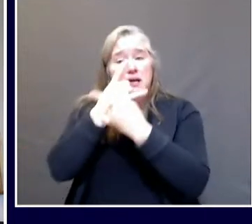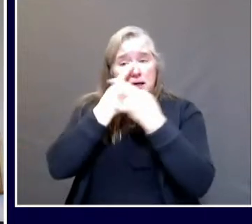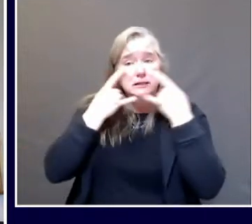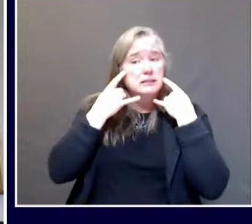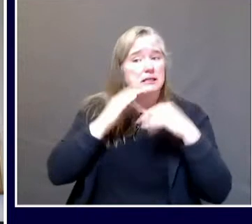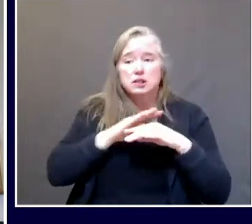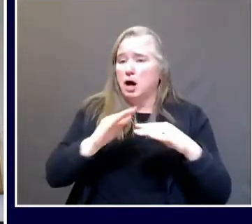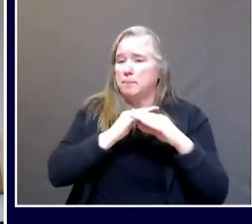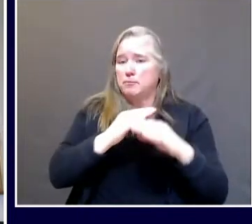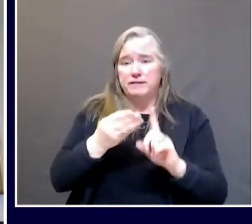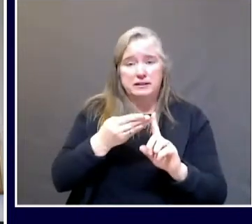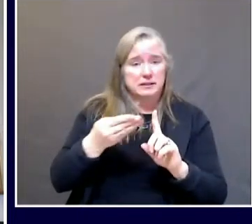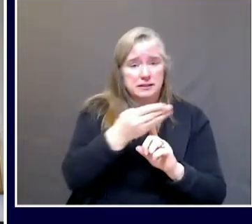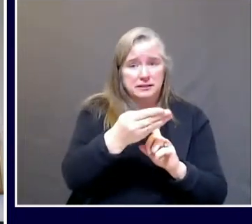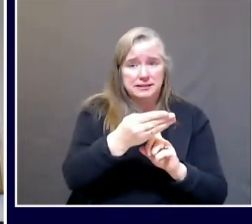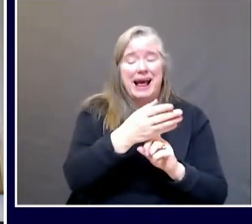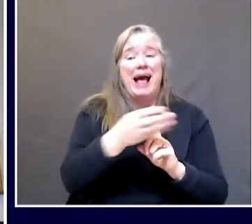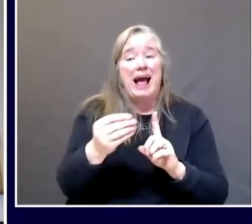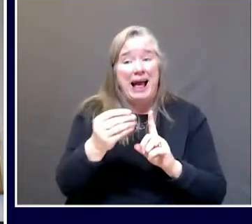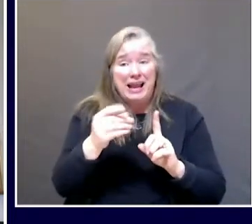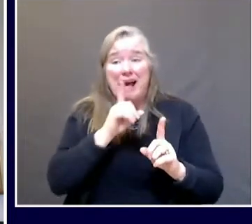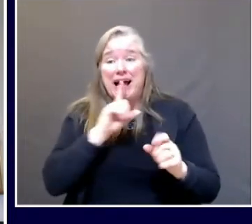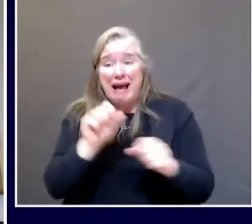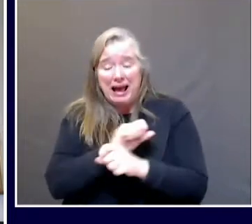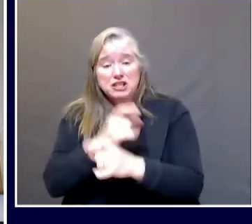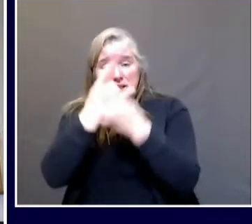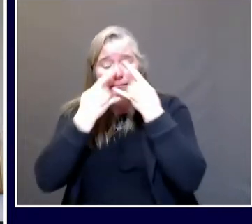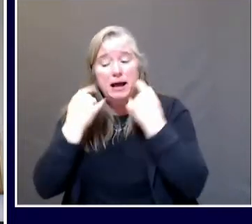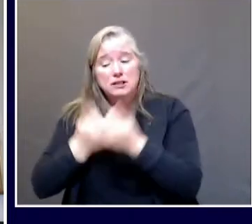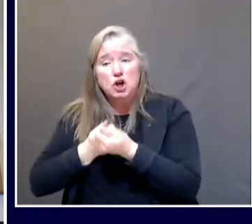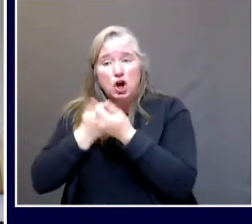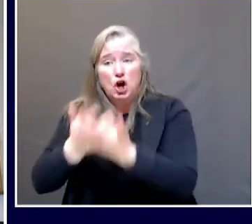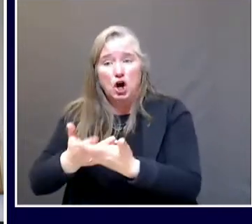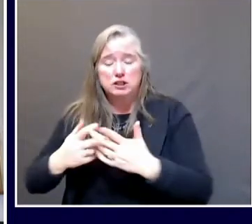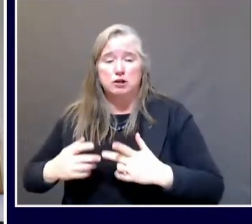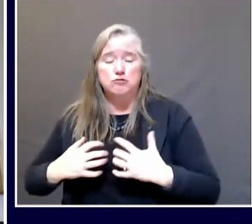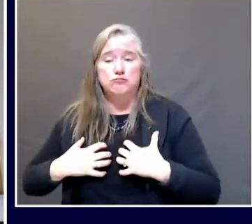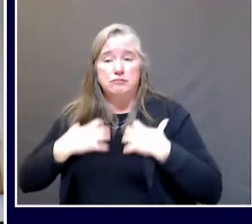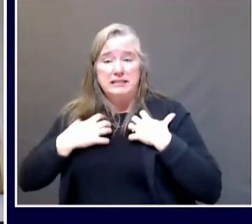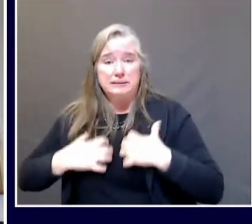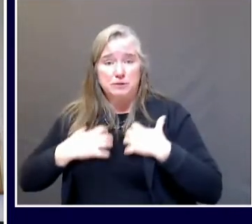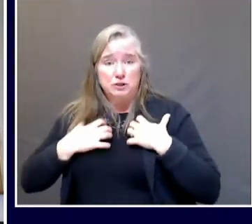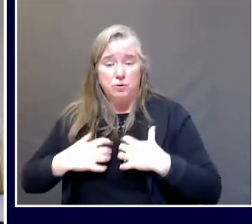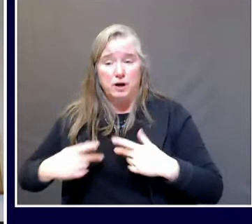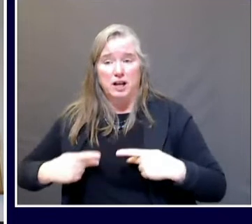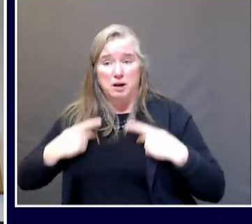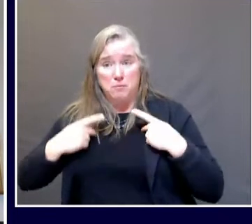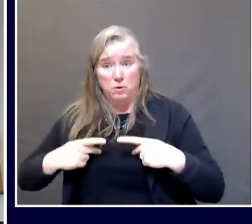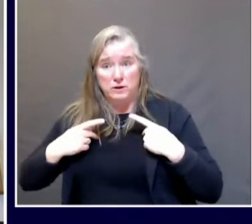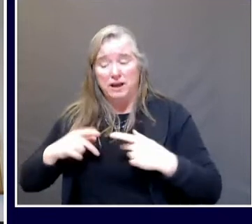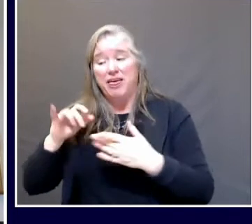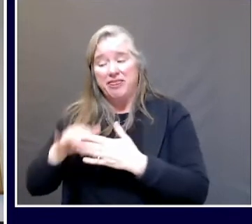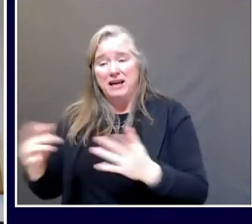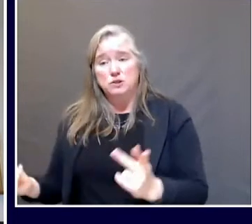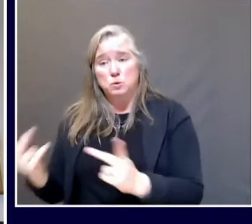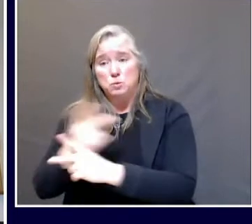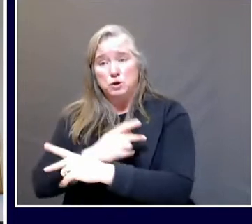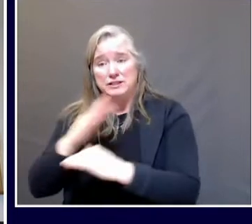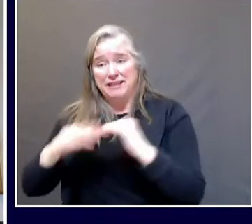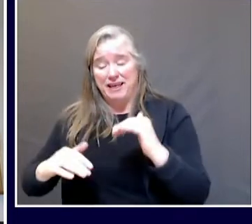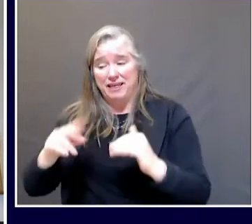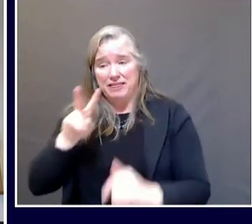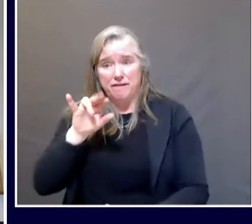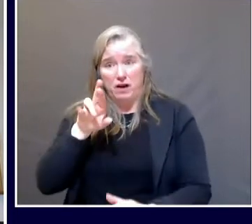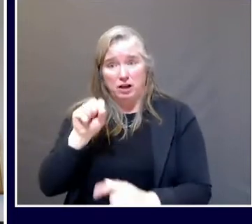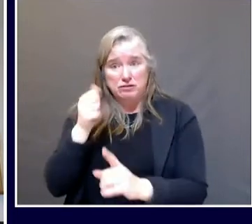disease and pneumonia, with far worse devastation to the populace than the virus itself. Dr. Shah, what's